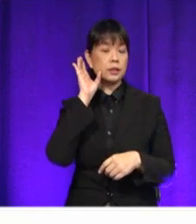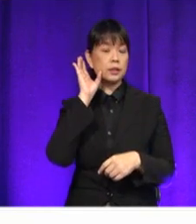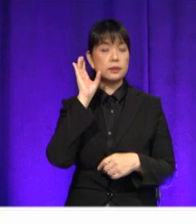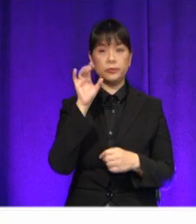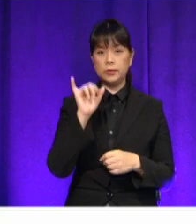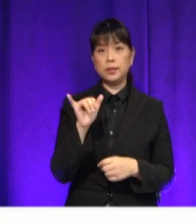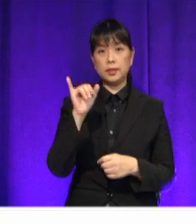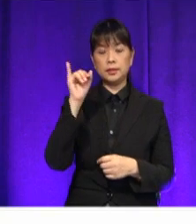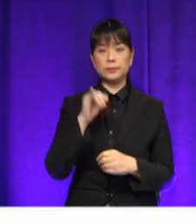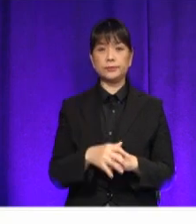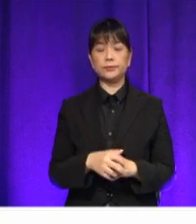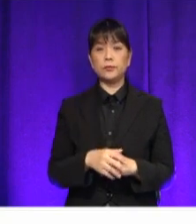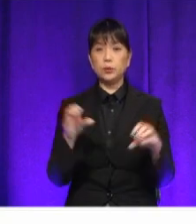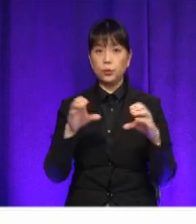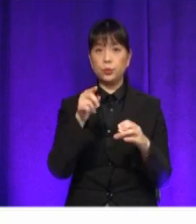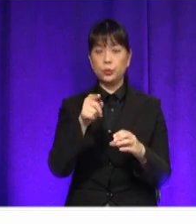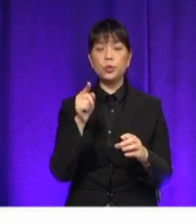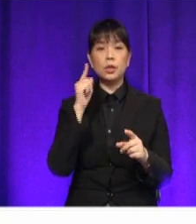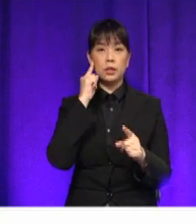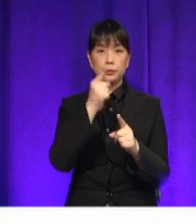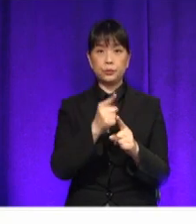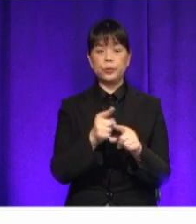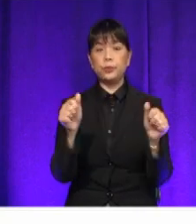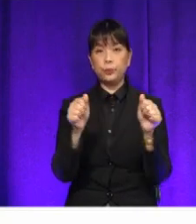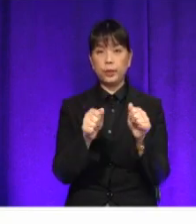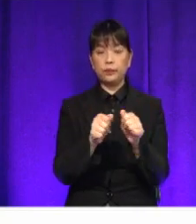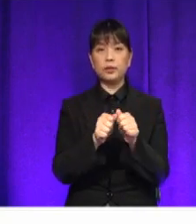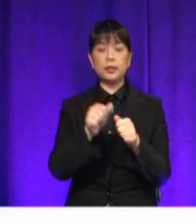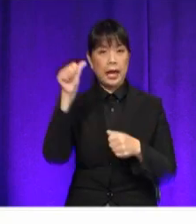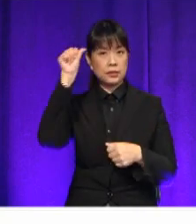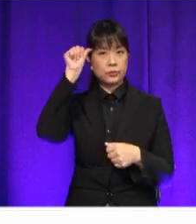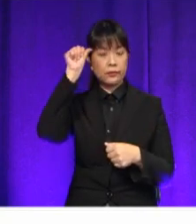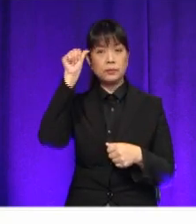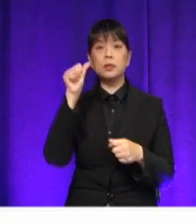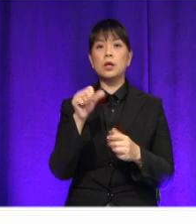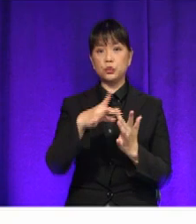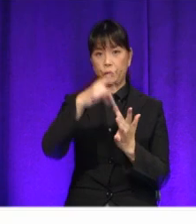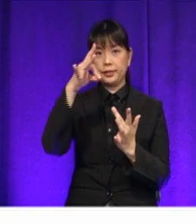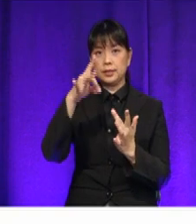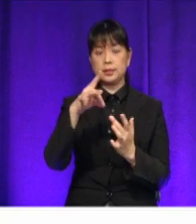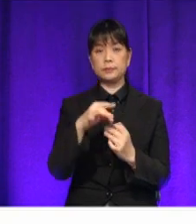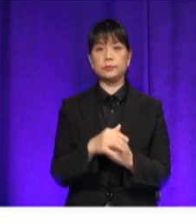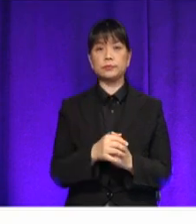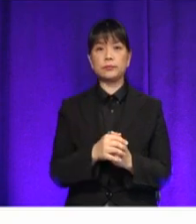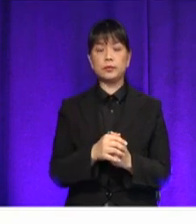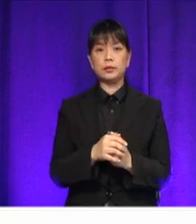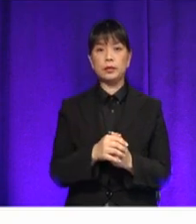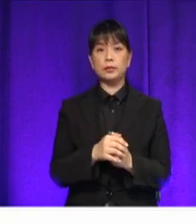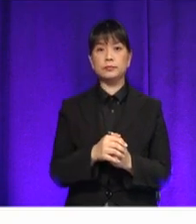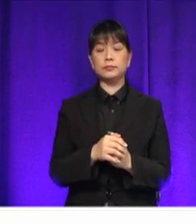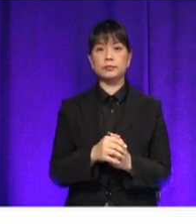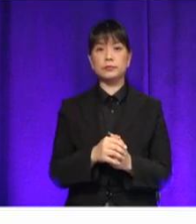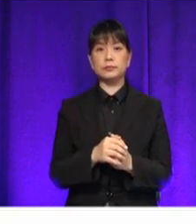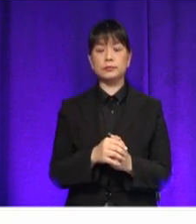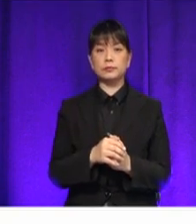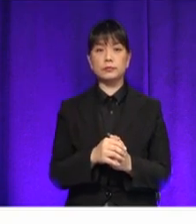Yes, teacher. Do you agree with Ashraf's choice? Yeah. Yes? Yes, I agree with Ashraf's